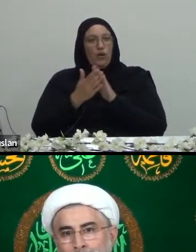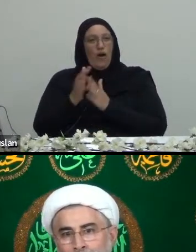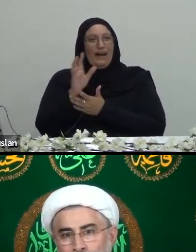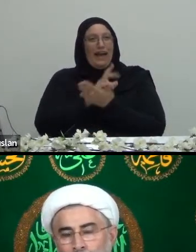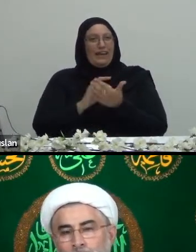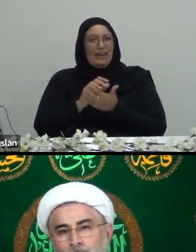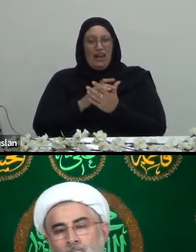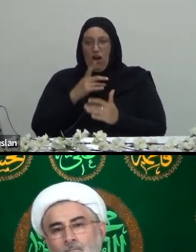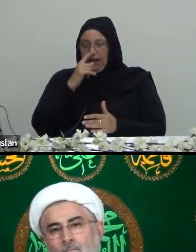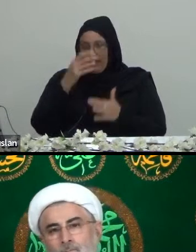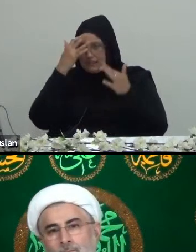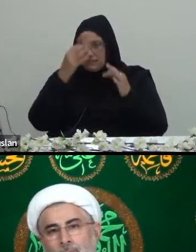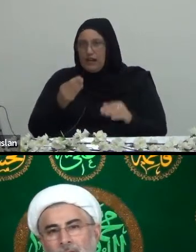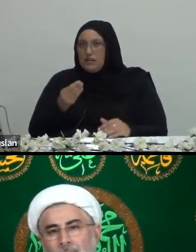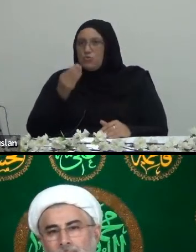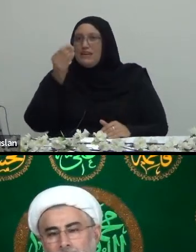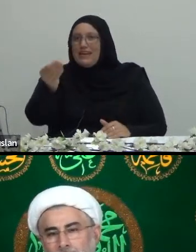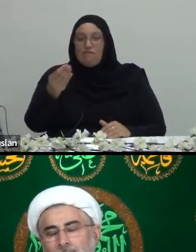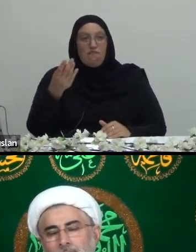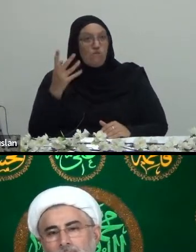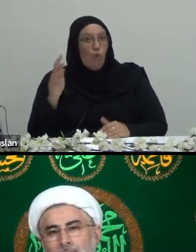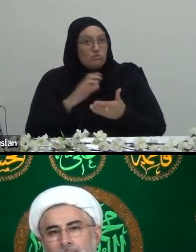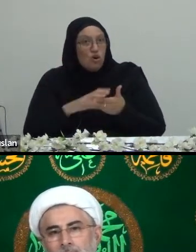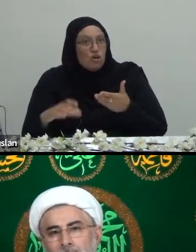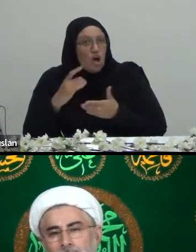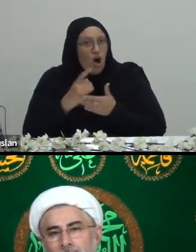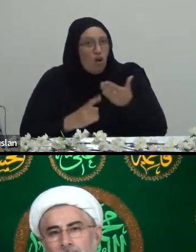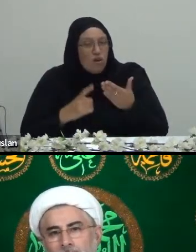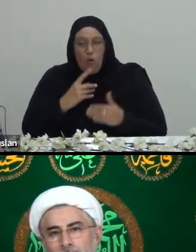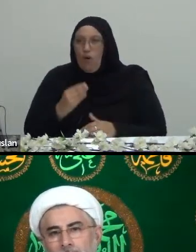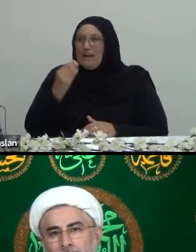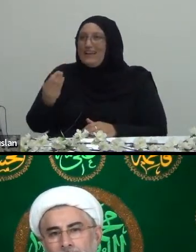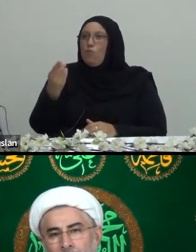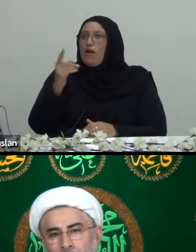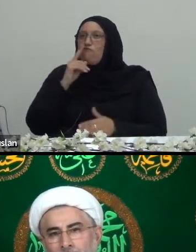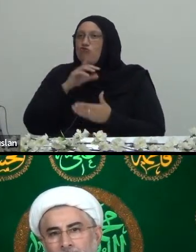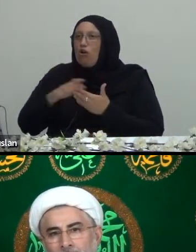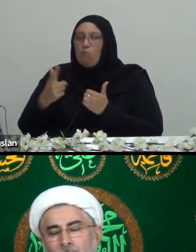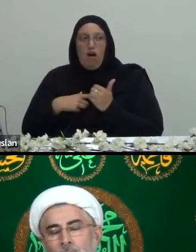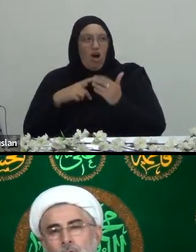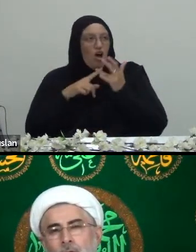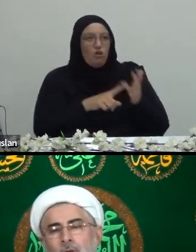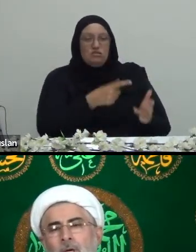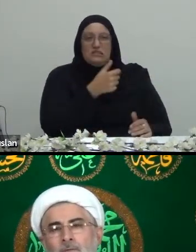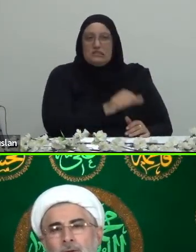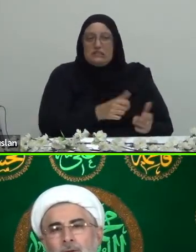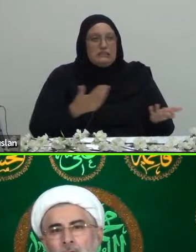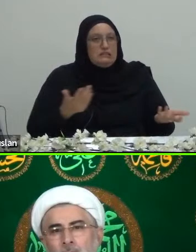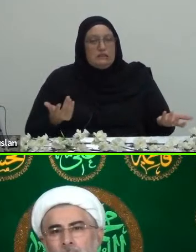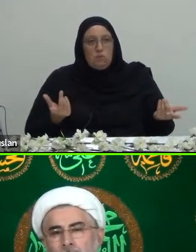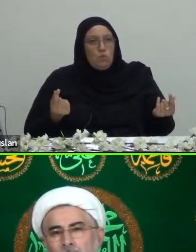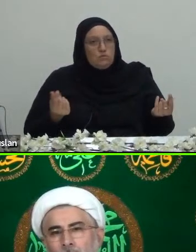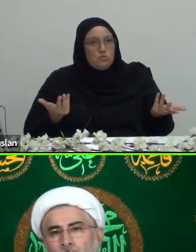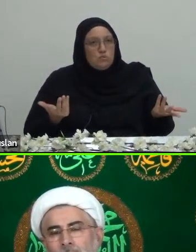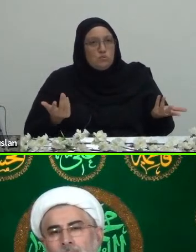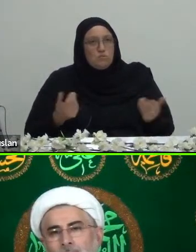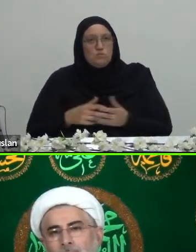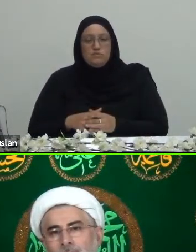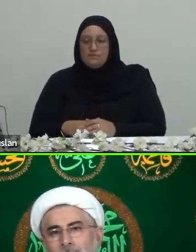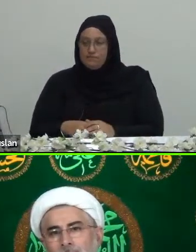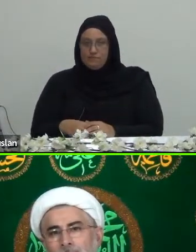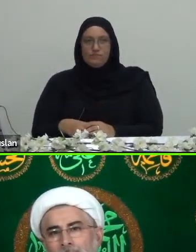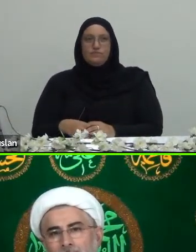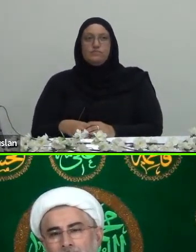What are there different methods or different ways to do it? If you could elaborate on that for us, please. Sure. First of all, when